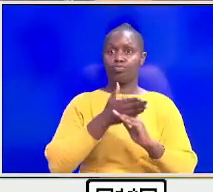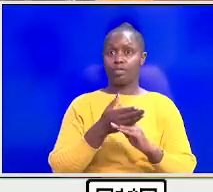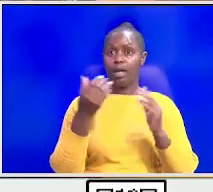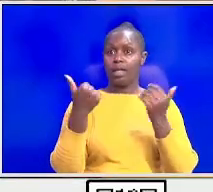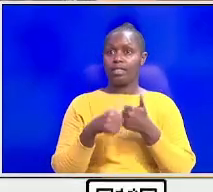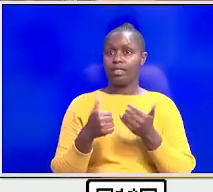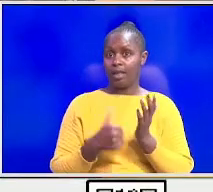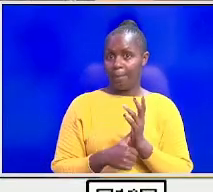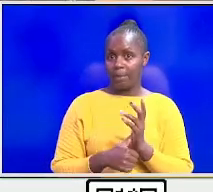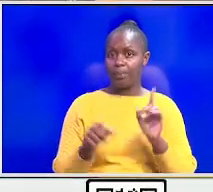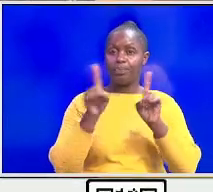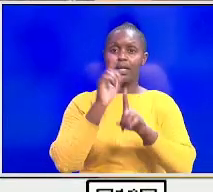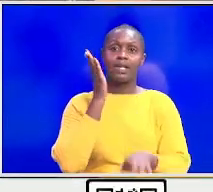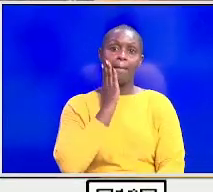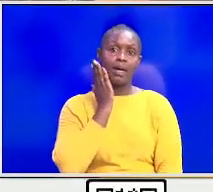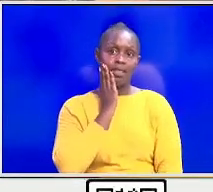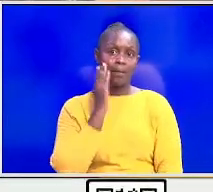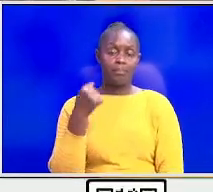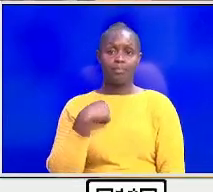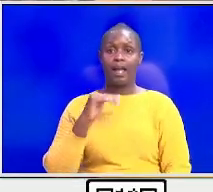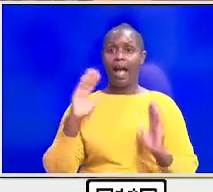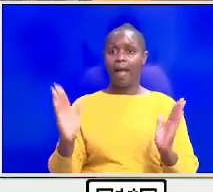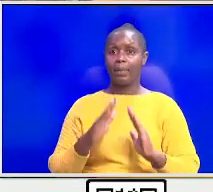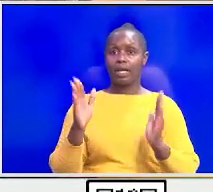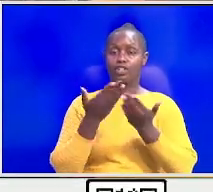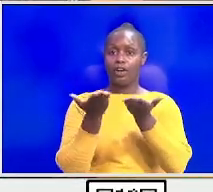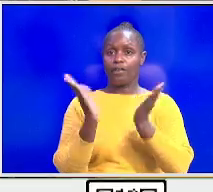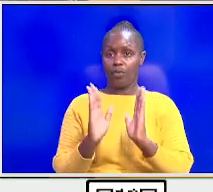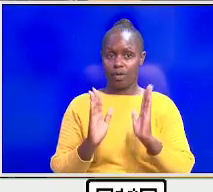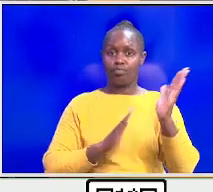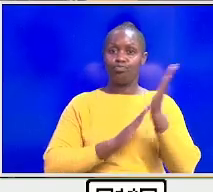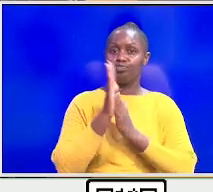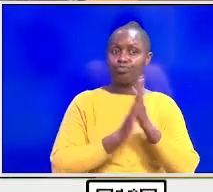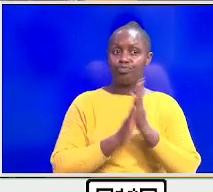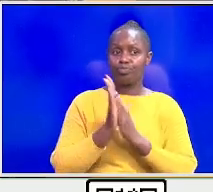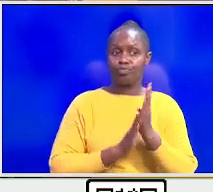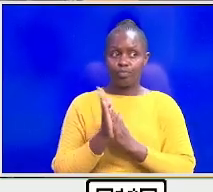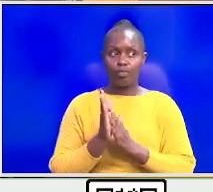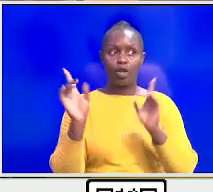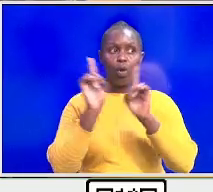as a grandmother, I would encourage everybody to be interested